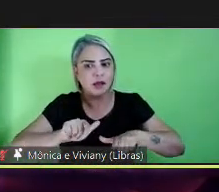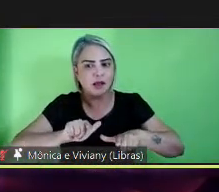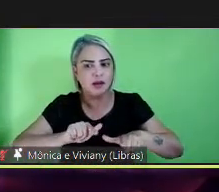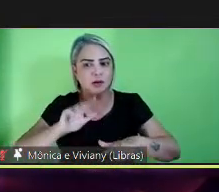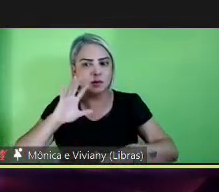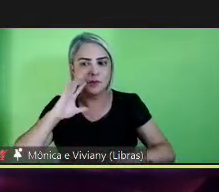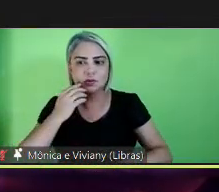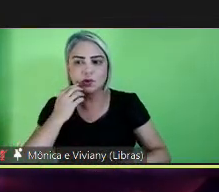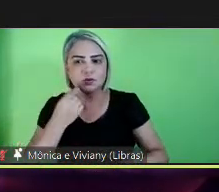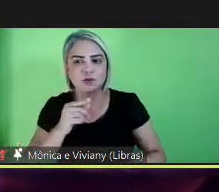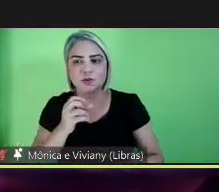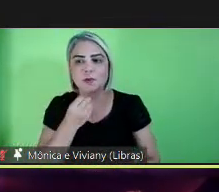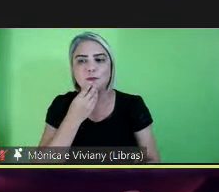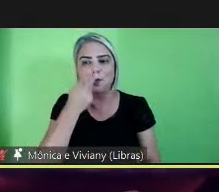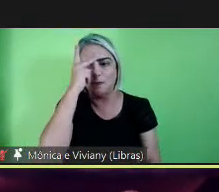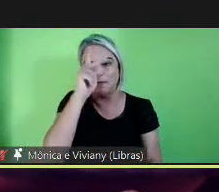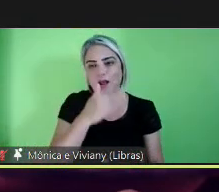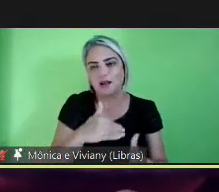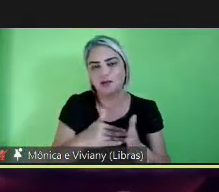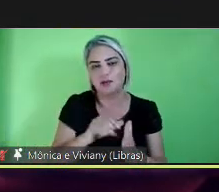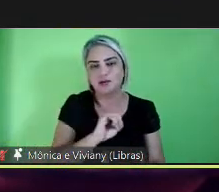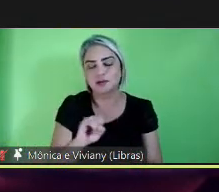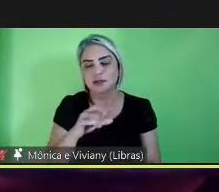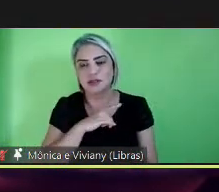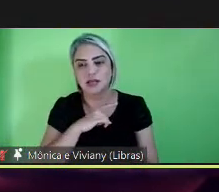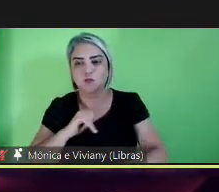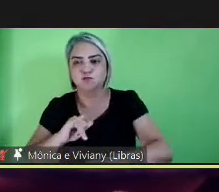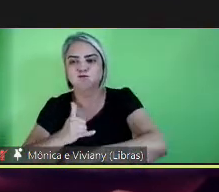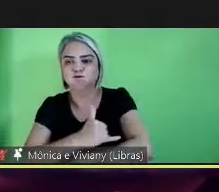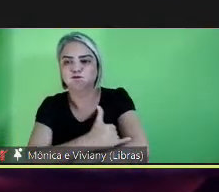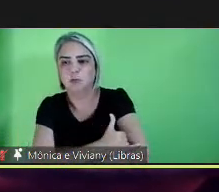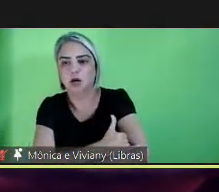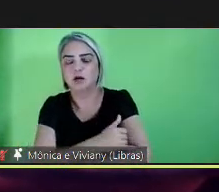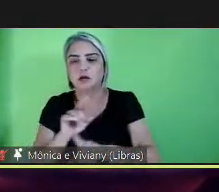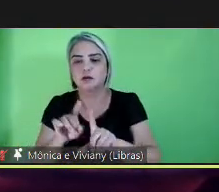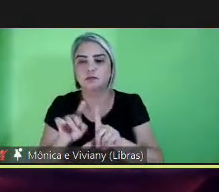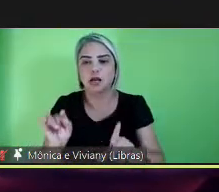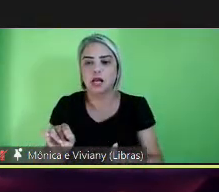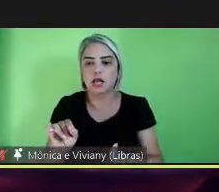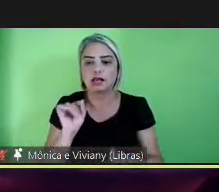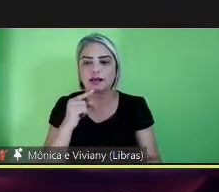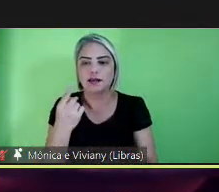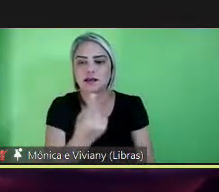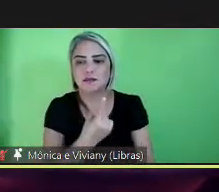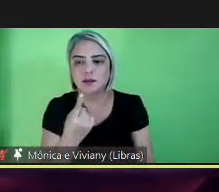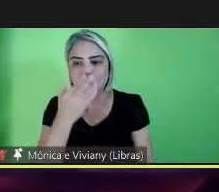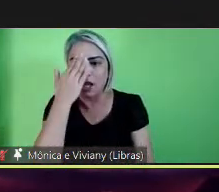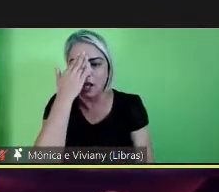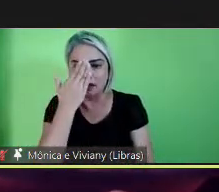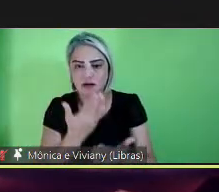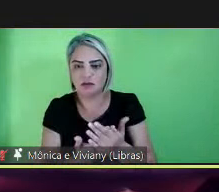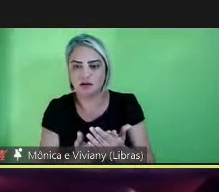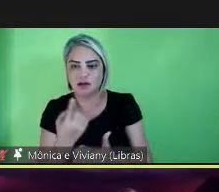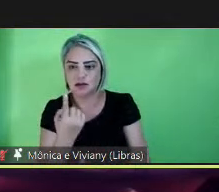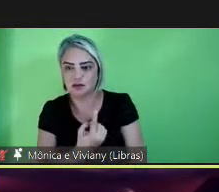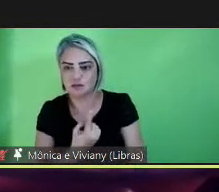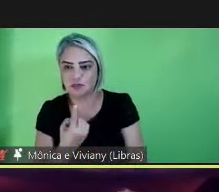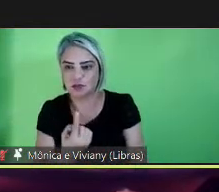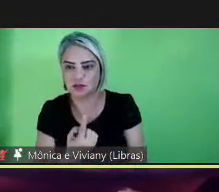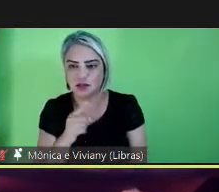Yes, we have obesity, but does the individual recognize their obesity as an issue related to their